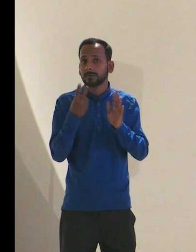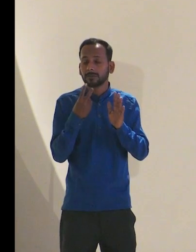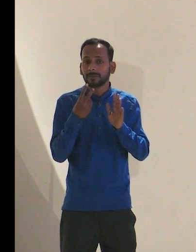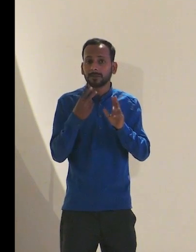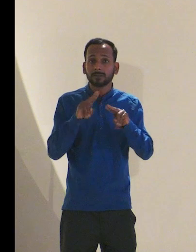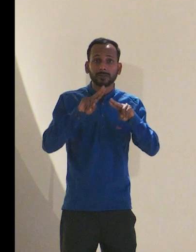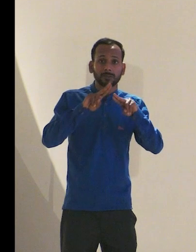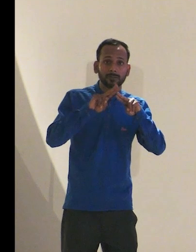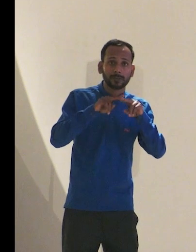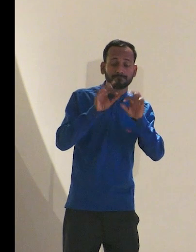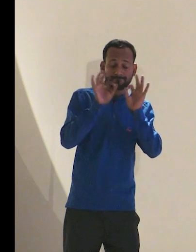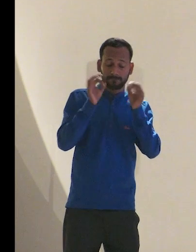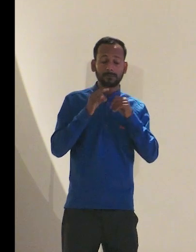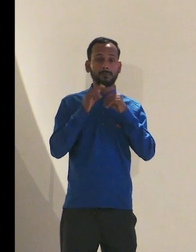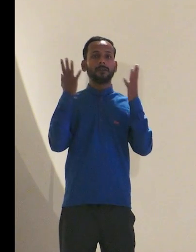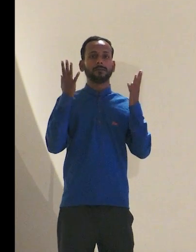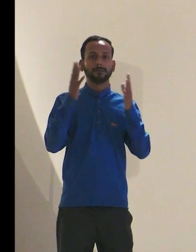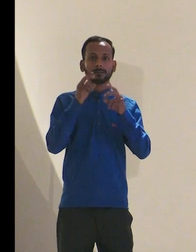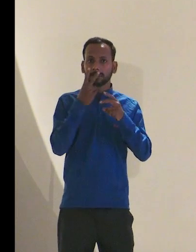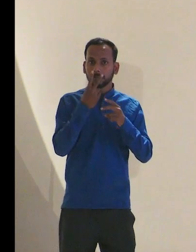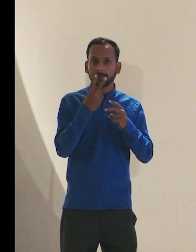hall and about the